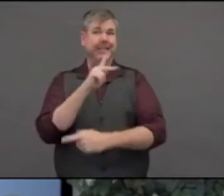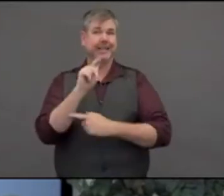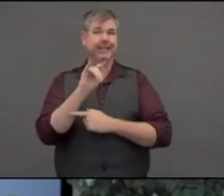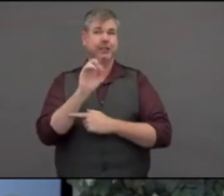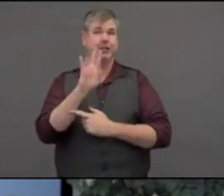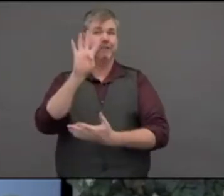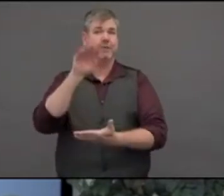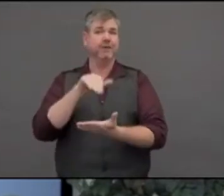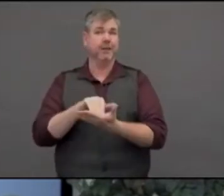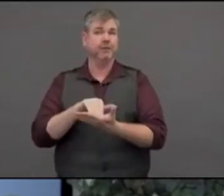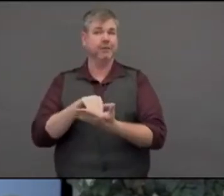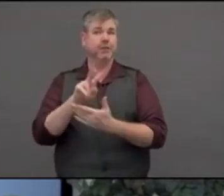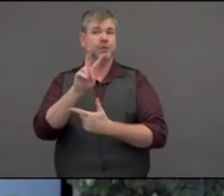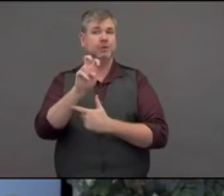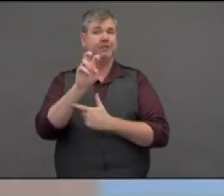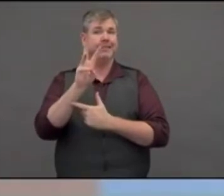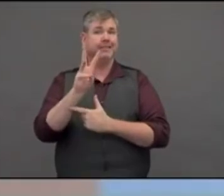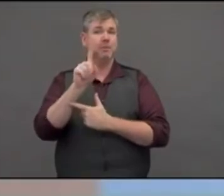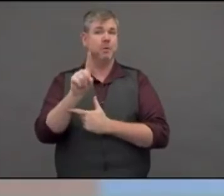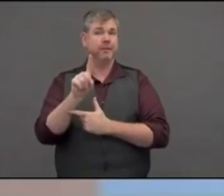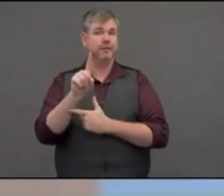4,261 tests, Stanford